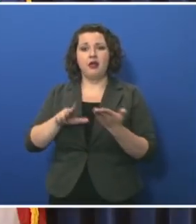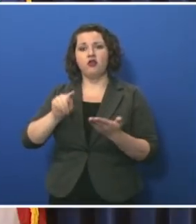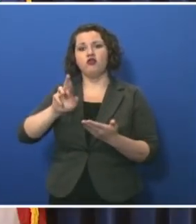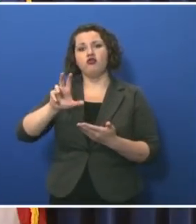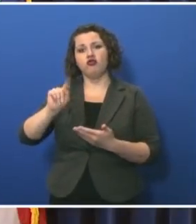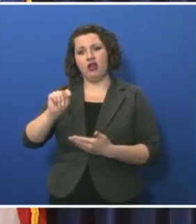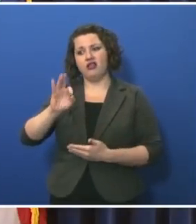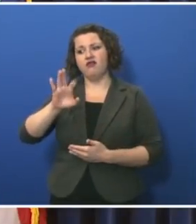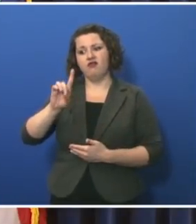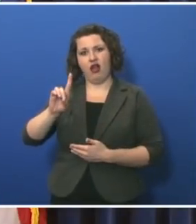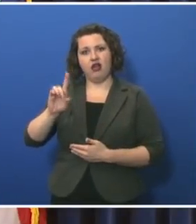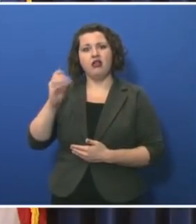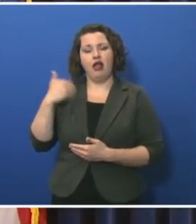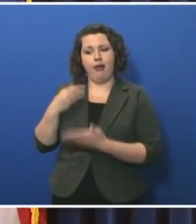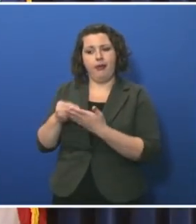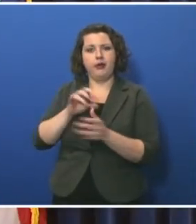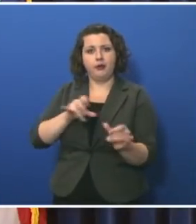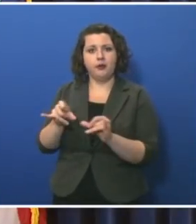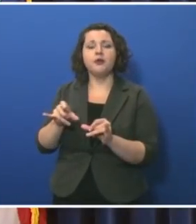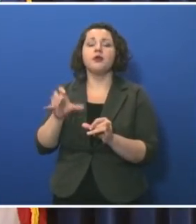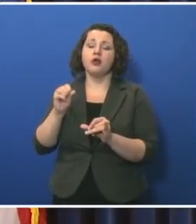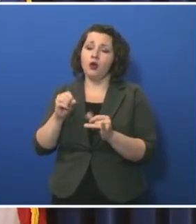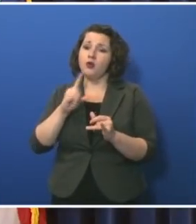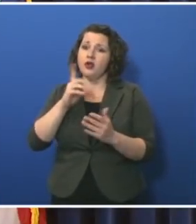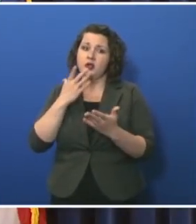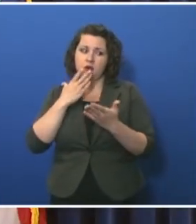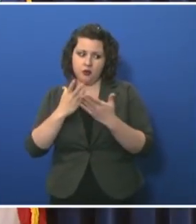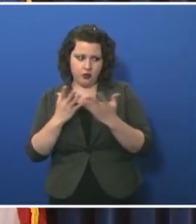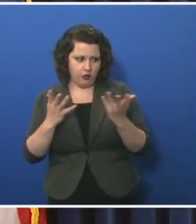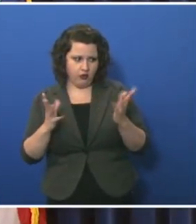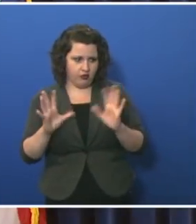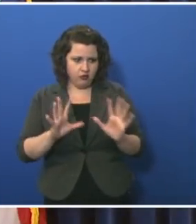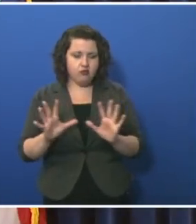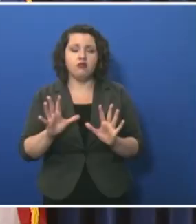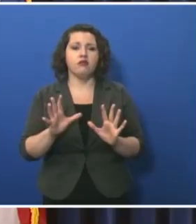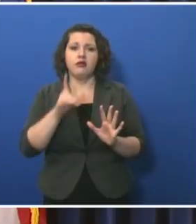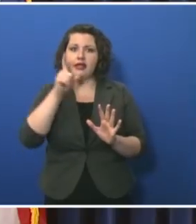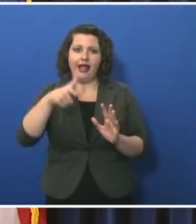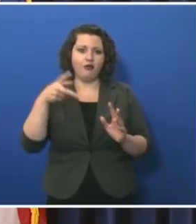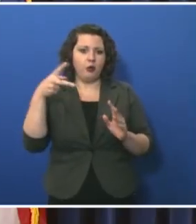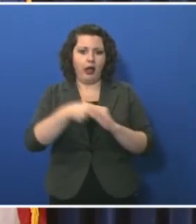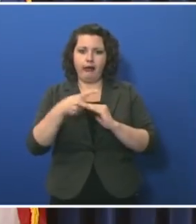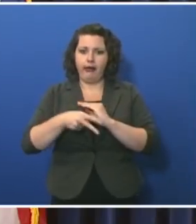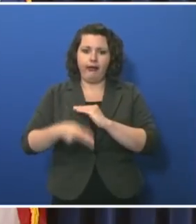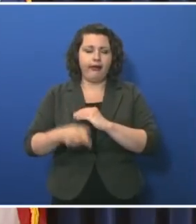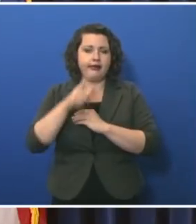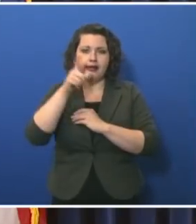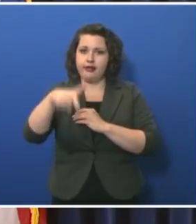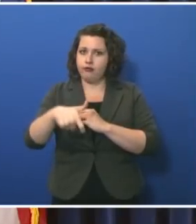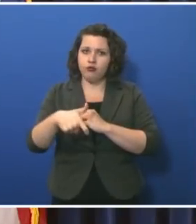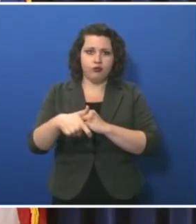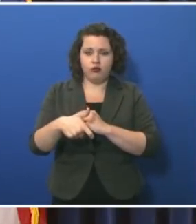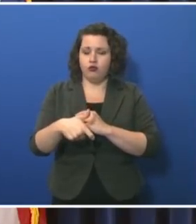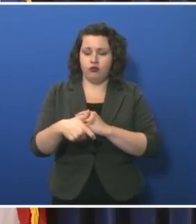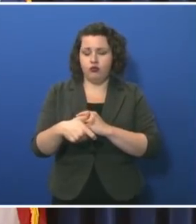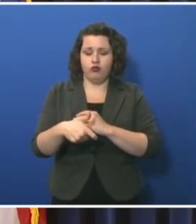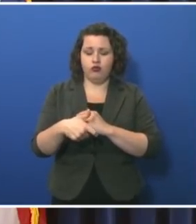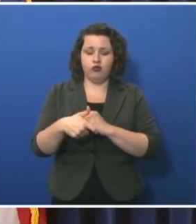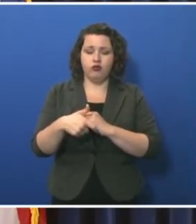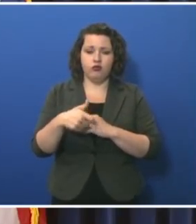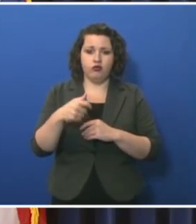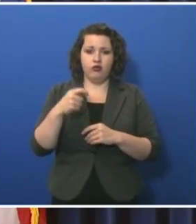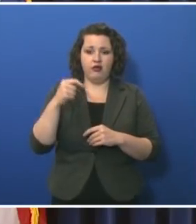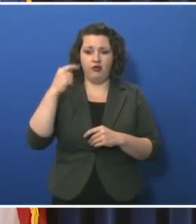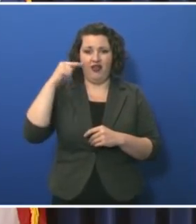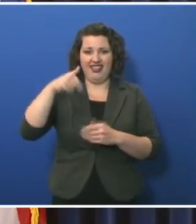So we're in a good spot to move forward, to really absorb. We didn't have to do any cuts for the fiscal year that